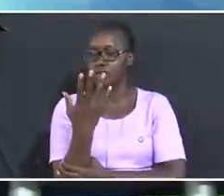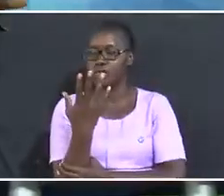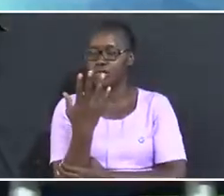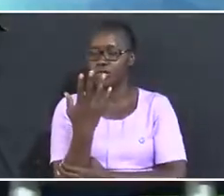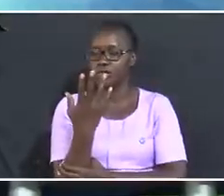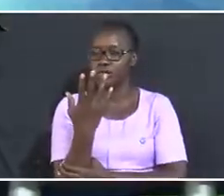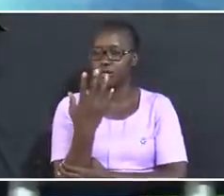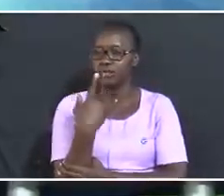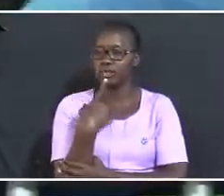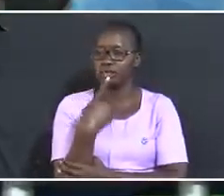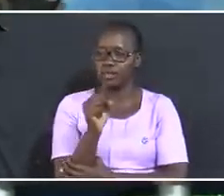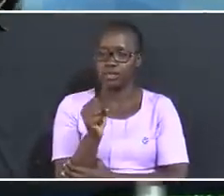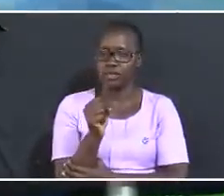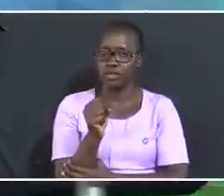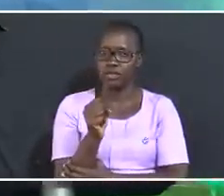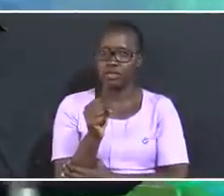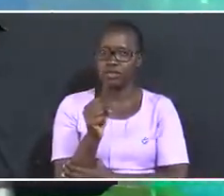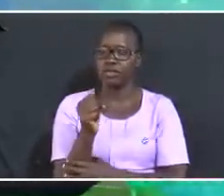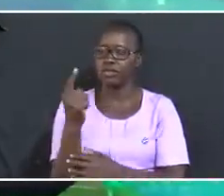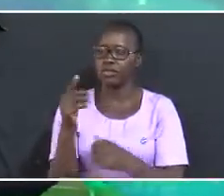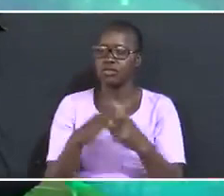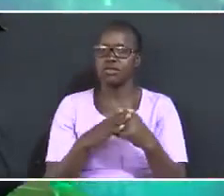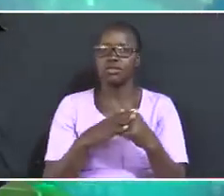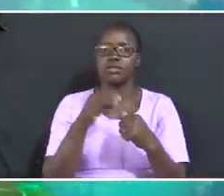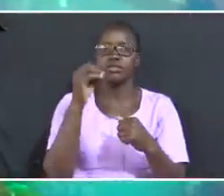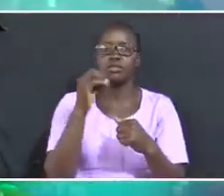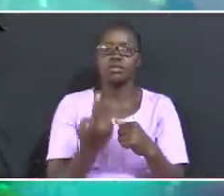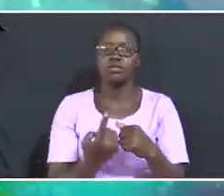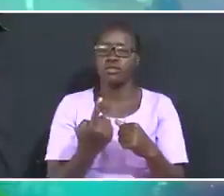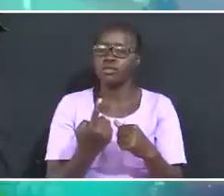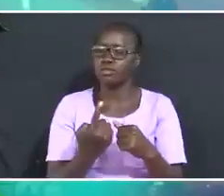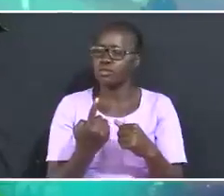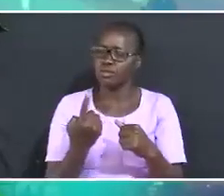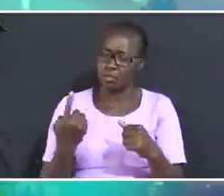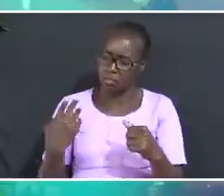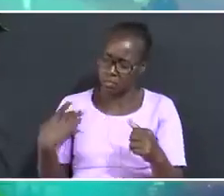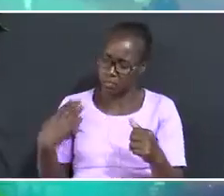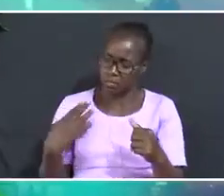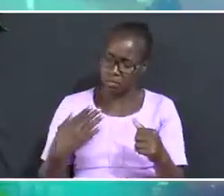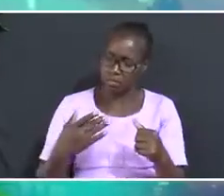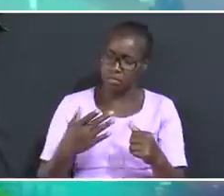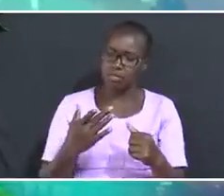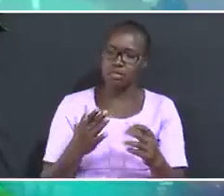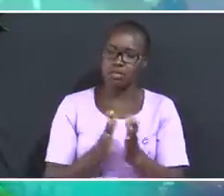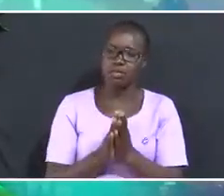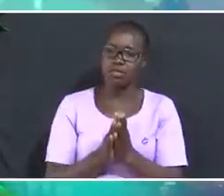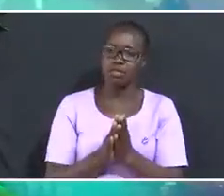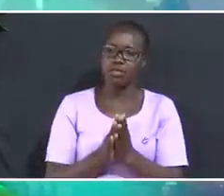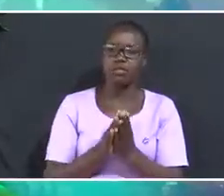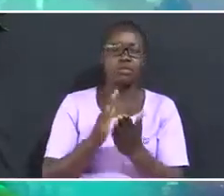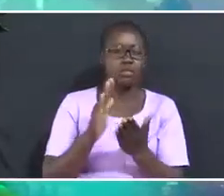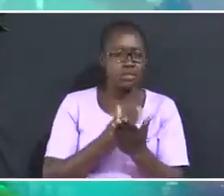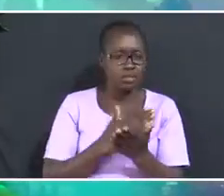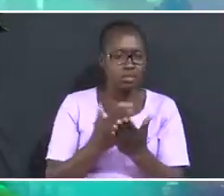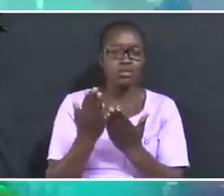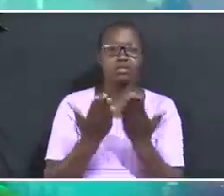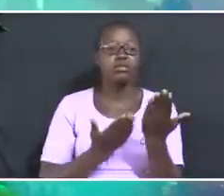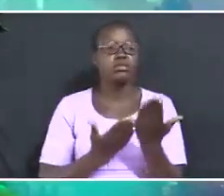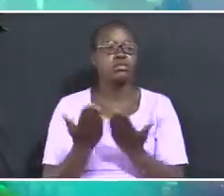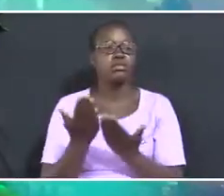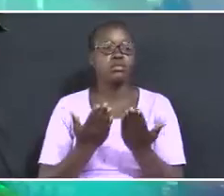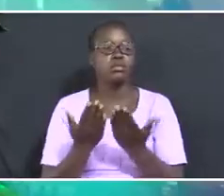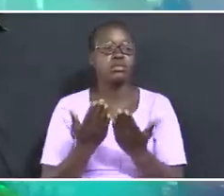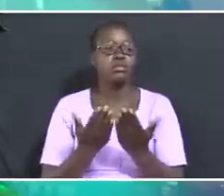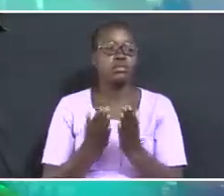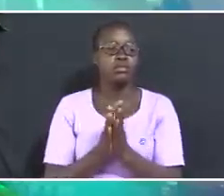So 1901, all the way up this time, they have developed departments and services to